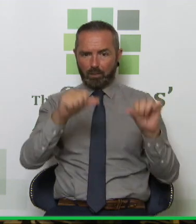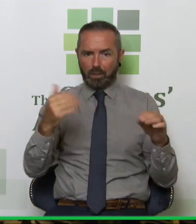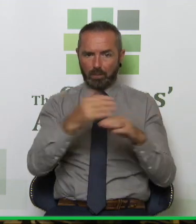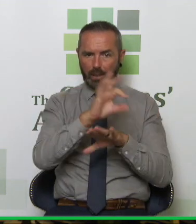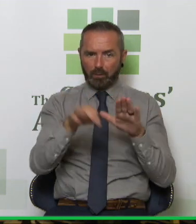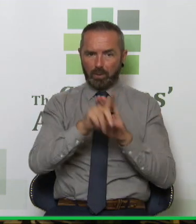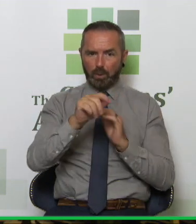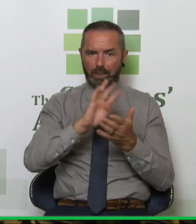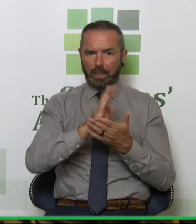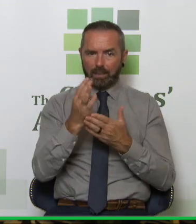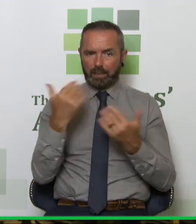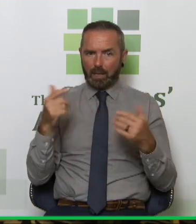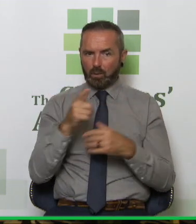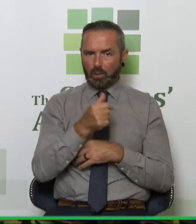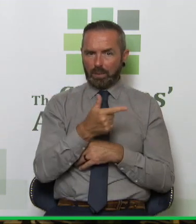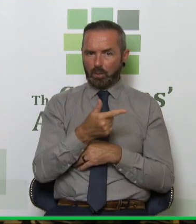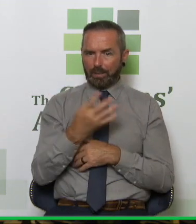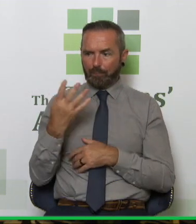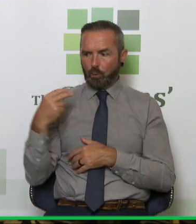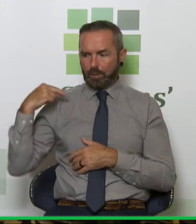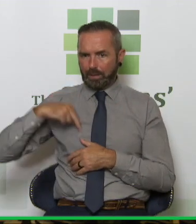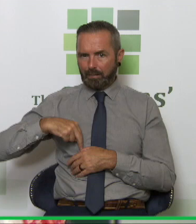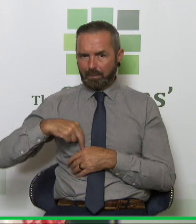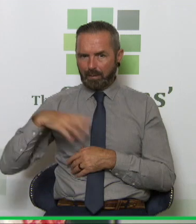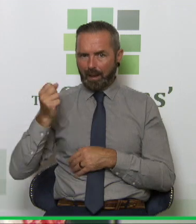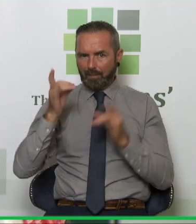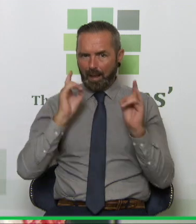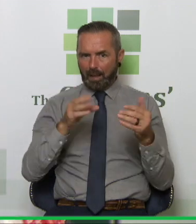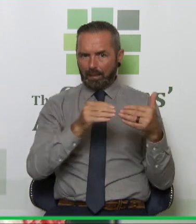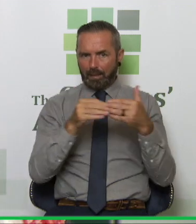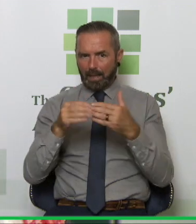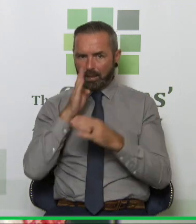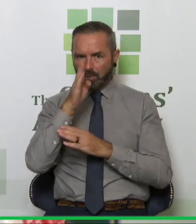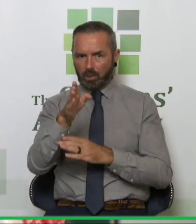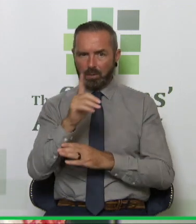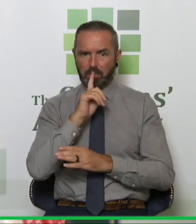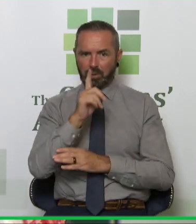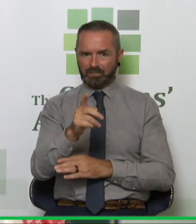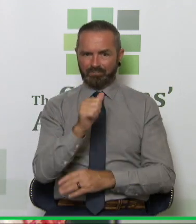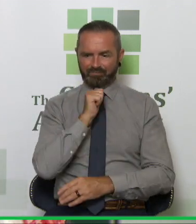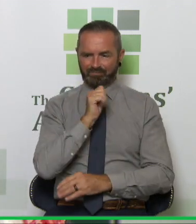2019. We're heading into 2024, and we're saying we have a health-led approach when we don't. So, you know, it's just...